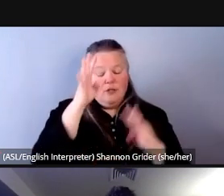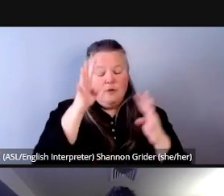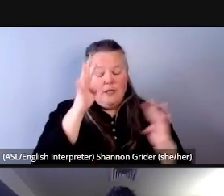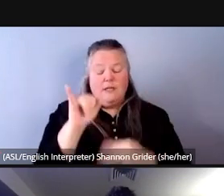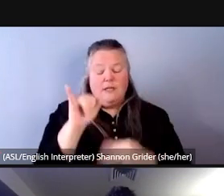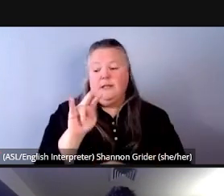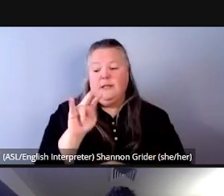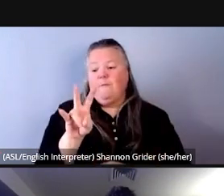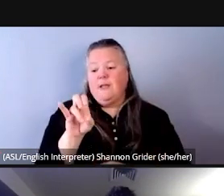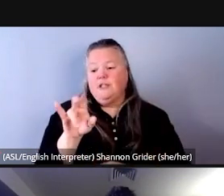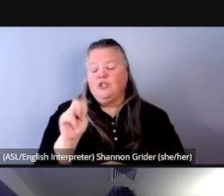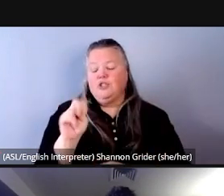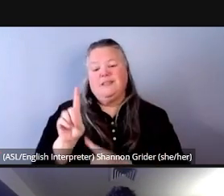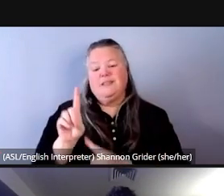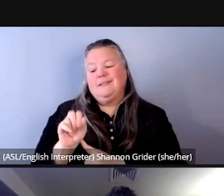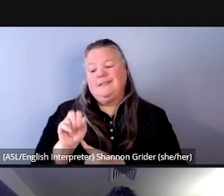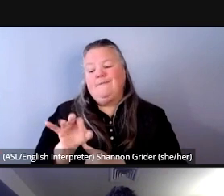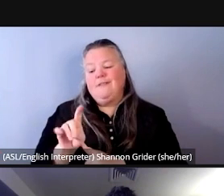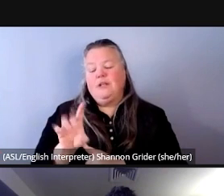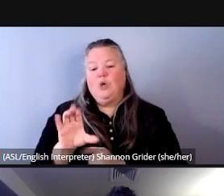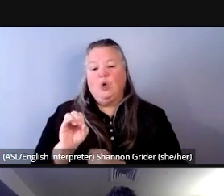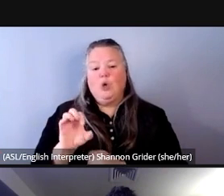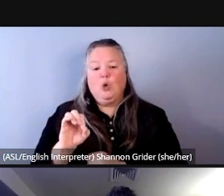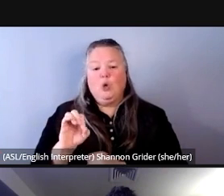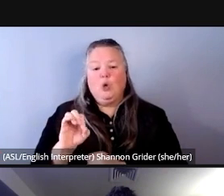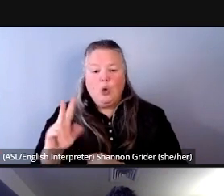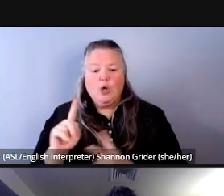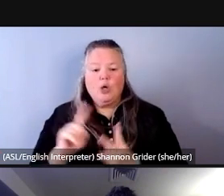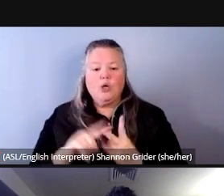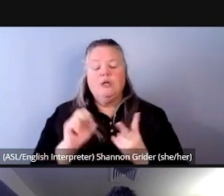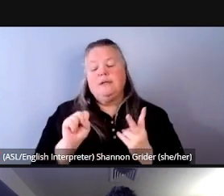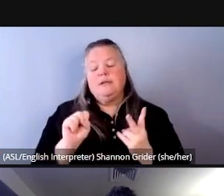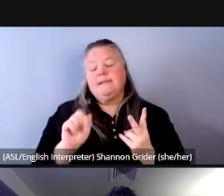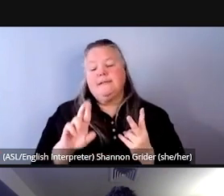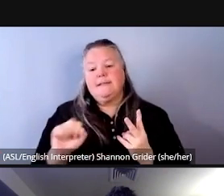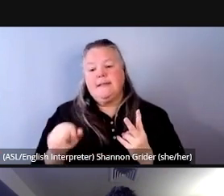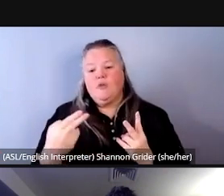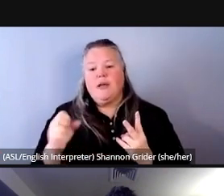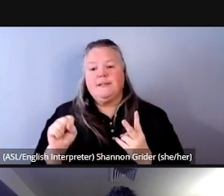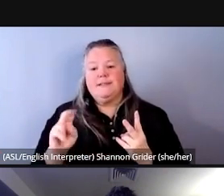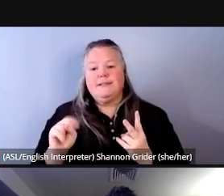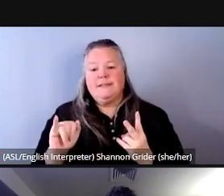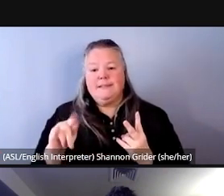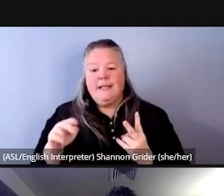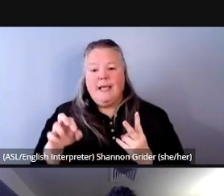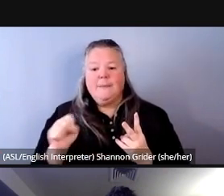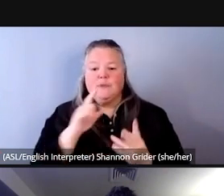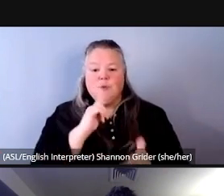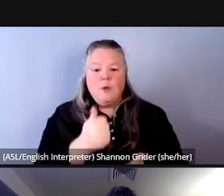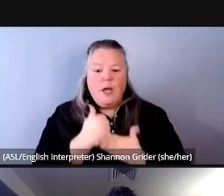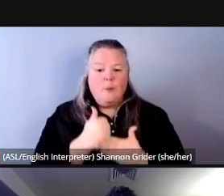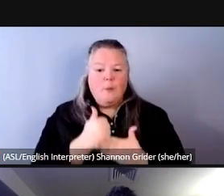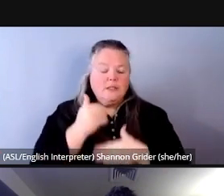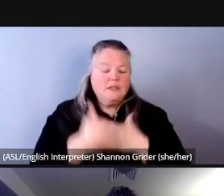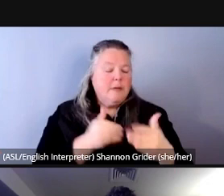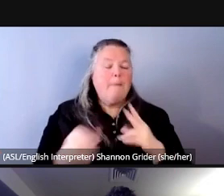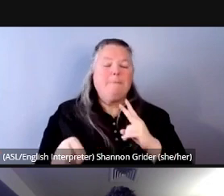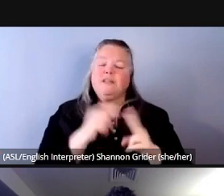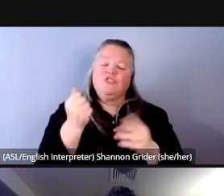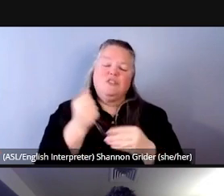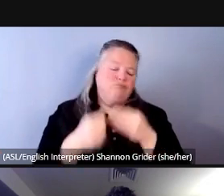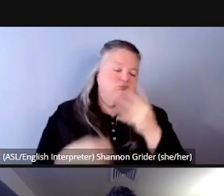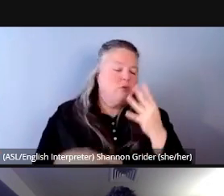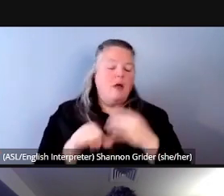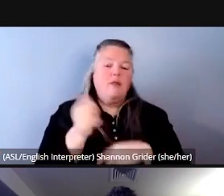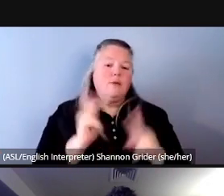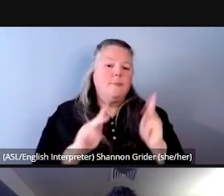specifically David Cook and Sarah Snipes, who helped us with pretty much every step along the way, as well as various other folks at KDE. So just really want to make sure to